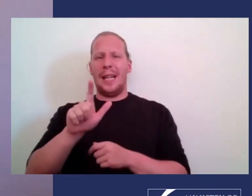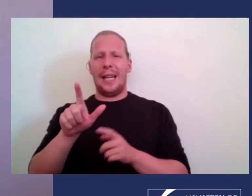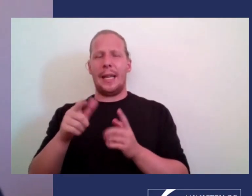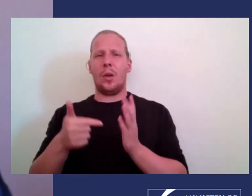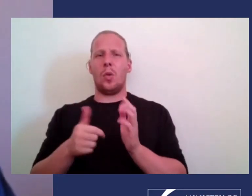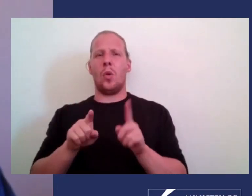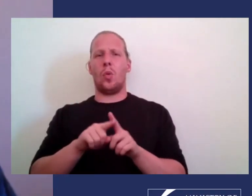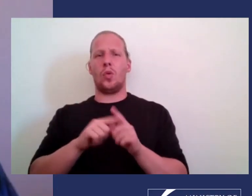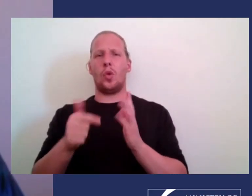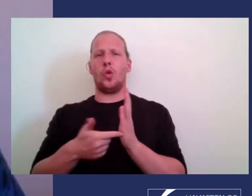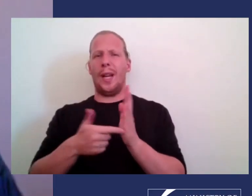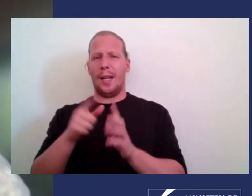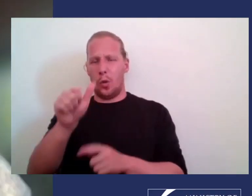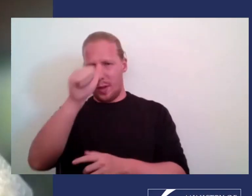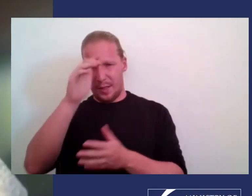Should I jump in first, Lily?